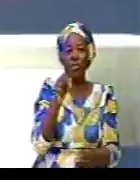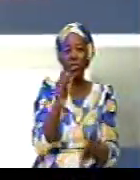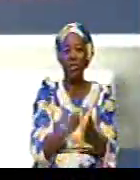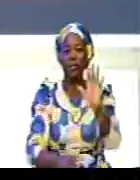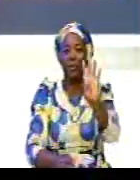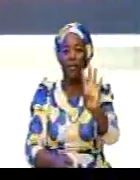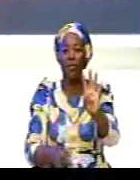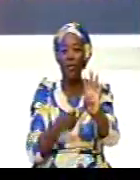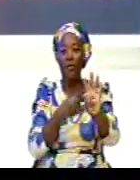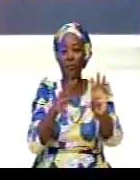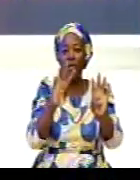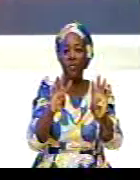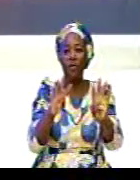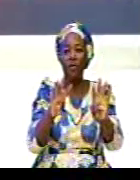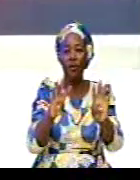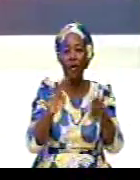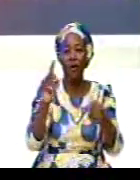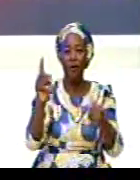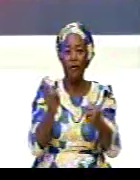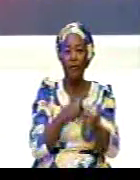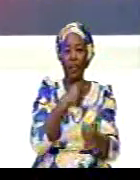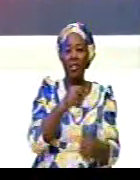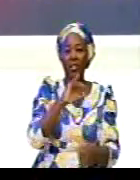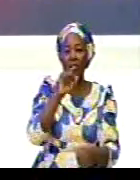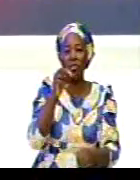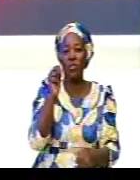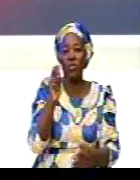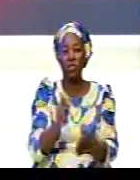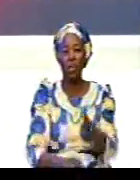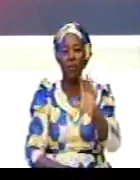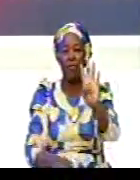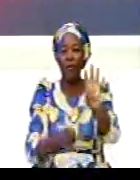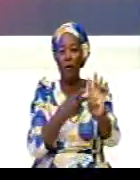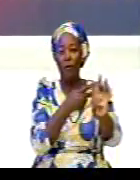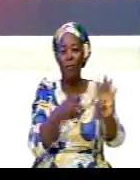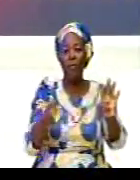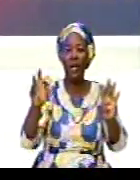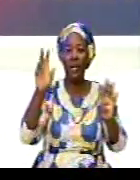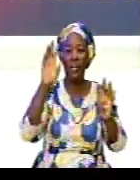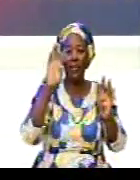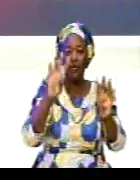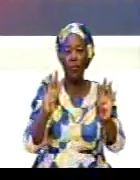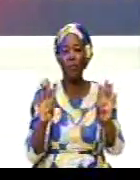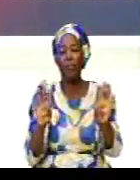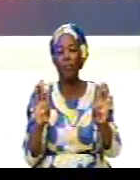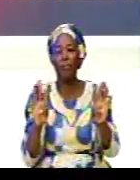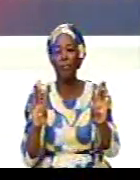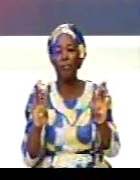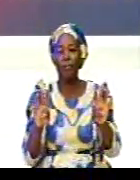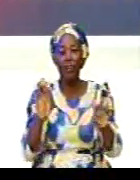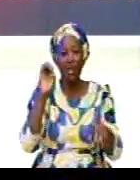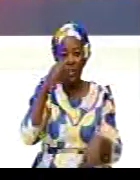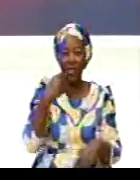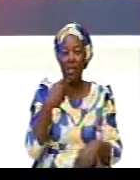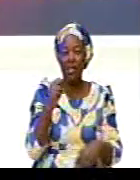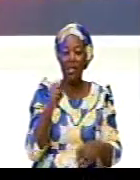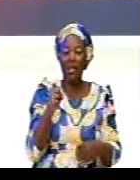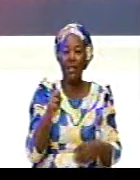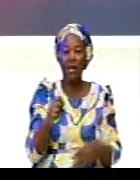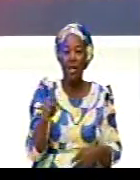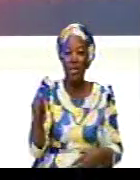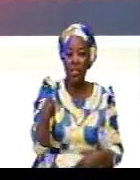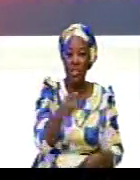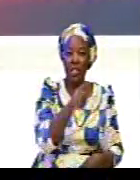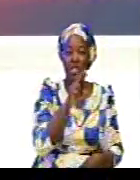at something here now. It's 1 John chapter 4, verse 4. 1 John chapter 4,